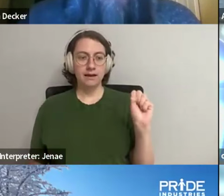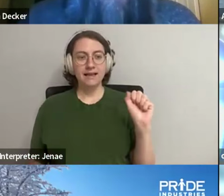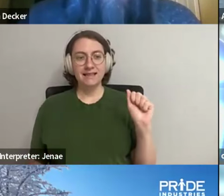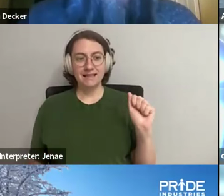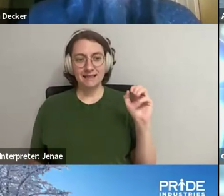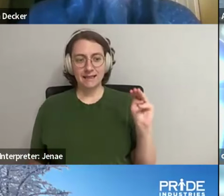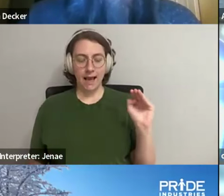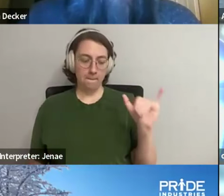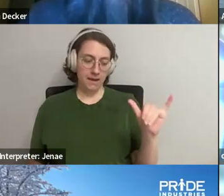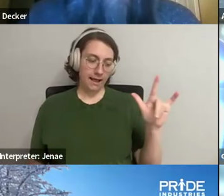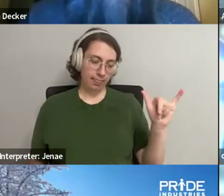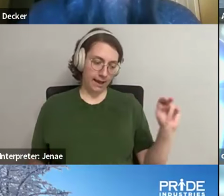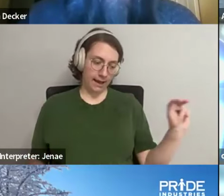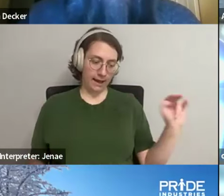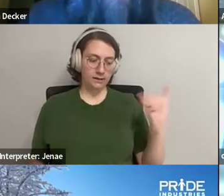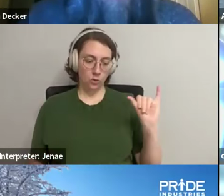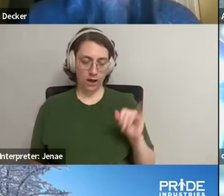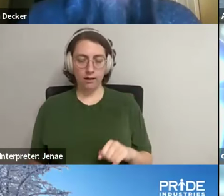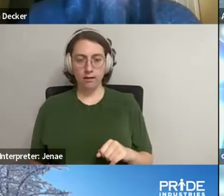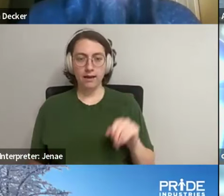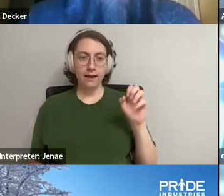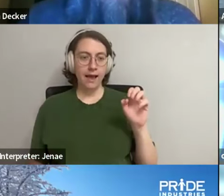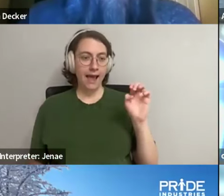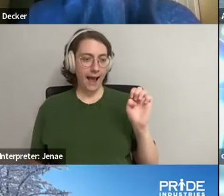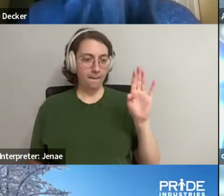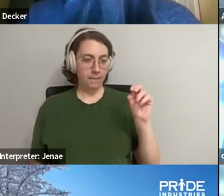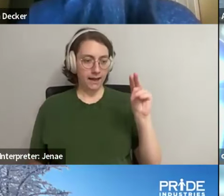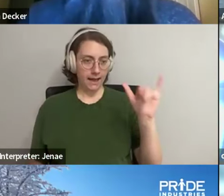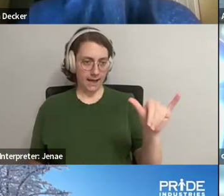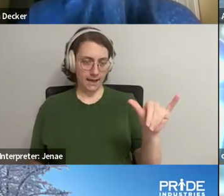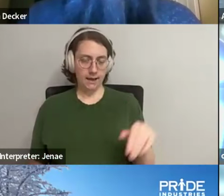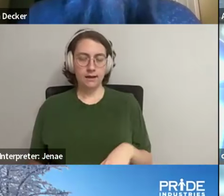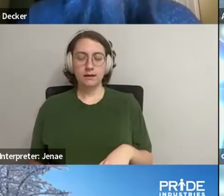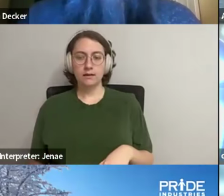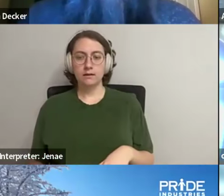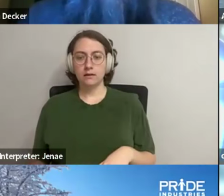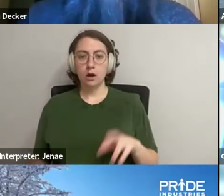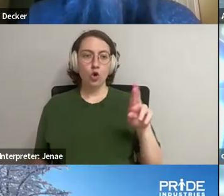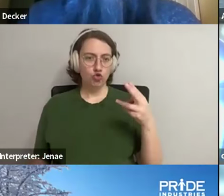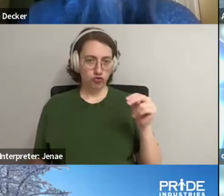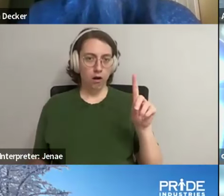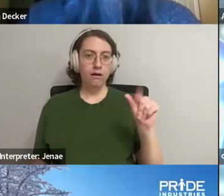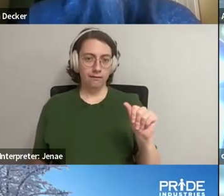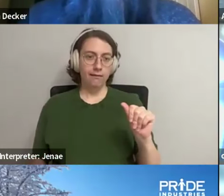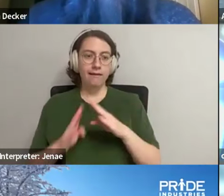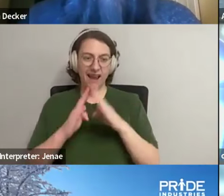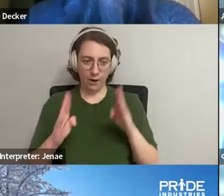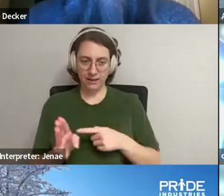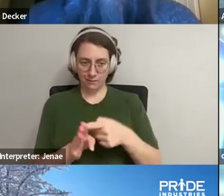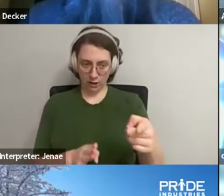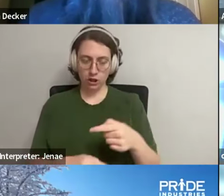Lynn on as well. We've got Ebony. We've got Rhonda, our housing